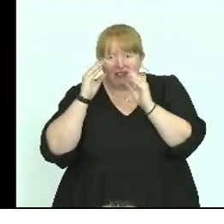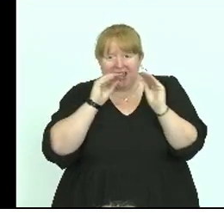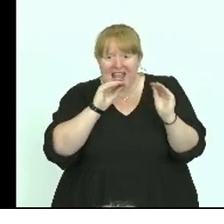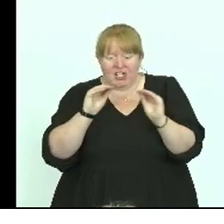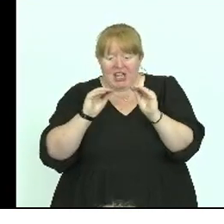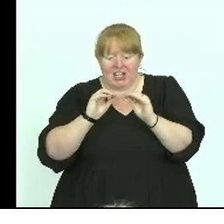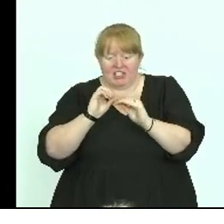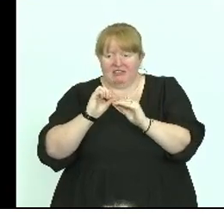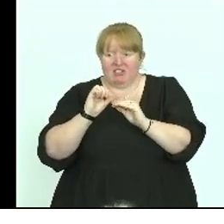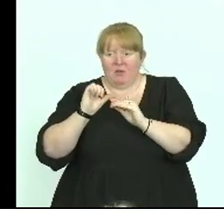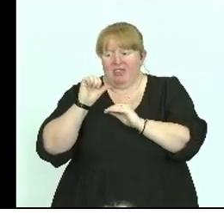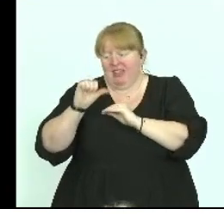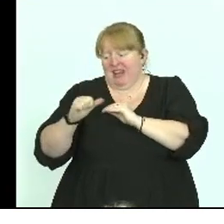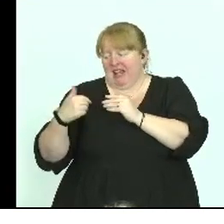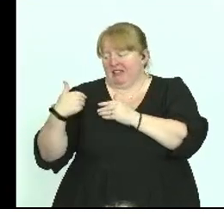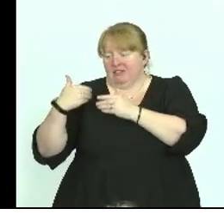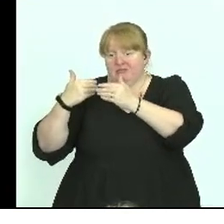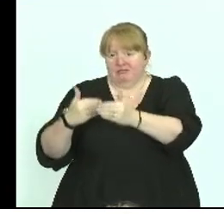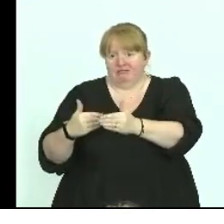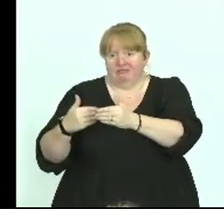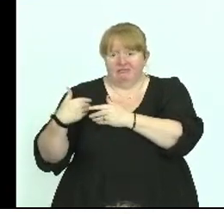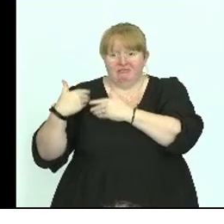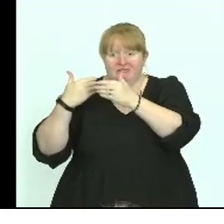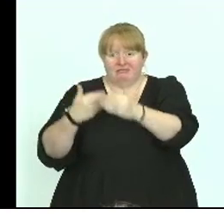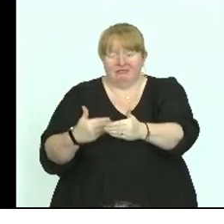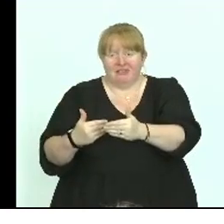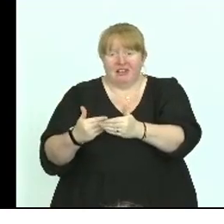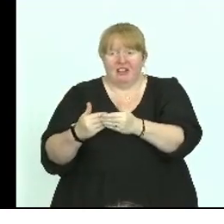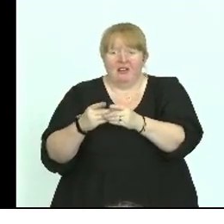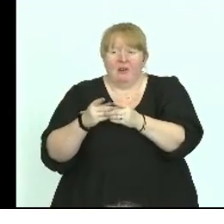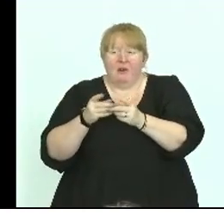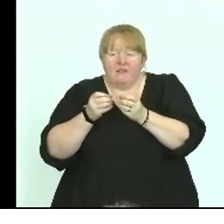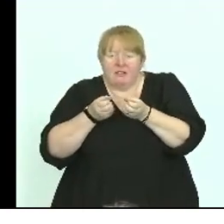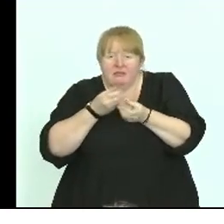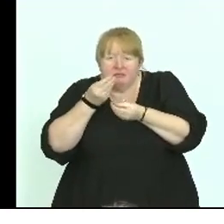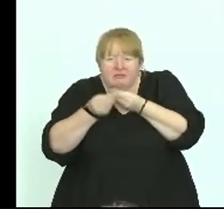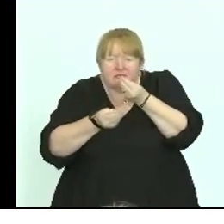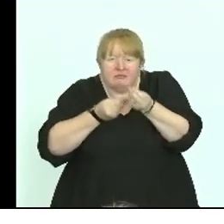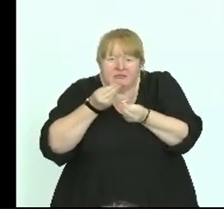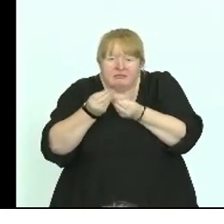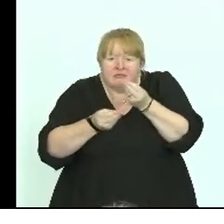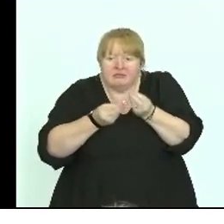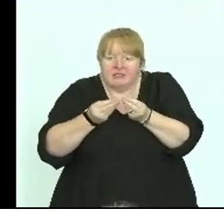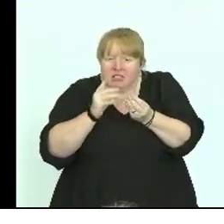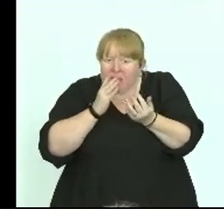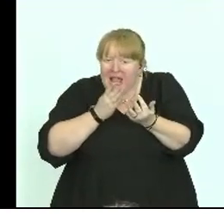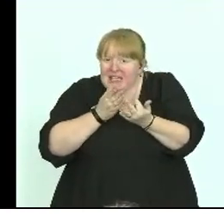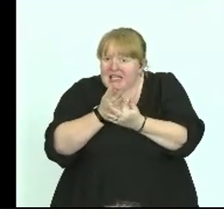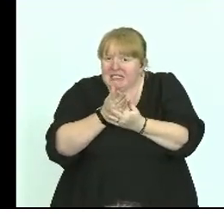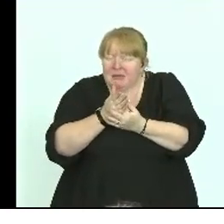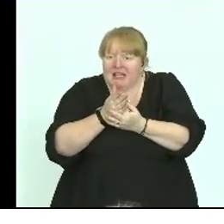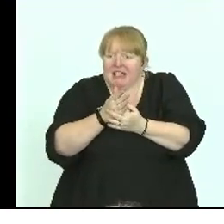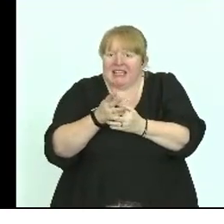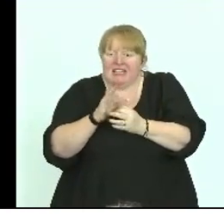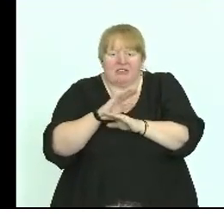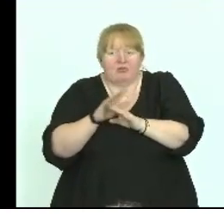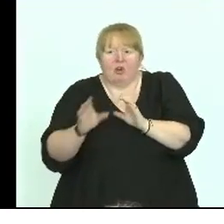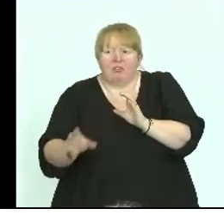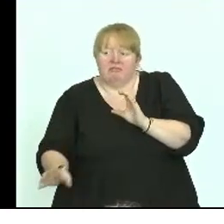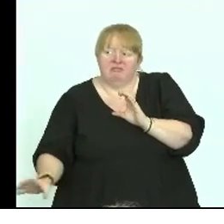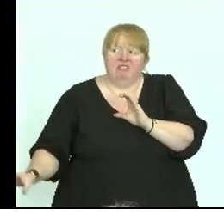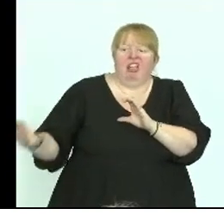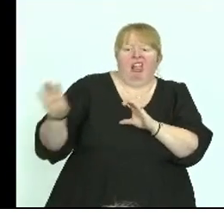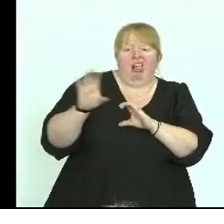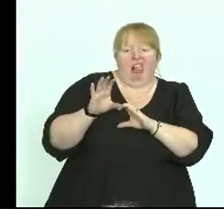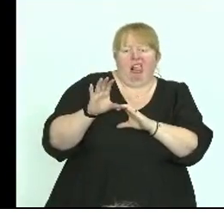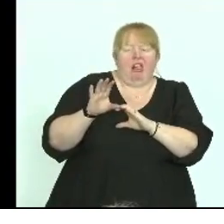educating the next generation, really, of planting those seeds so accessibility isn't an add-on, it's part